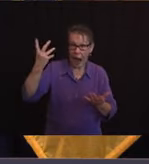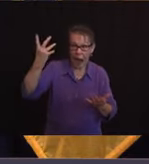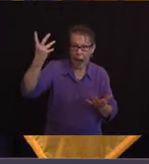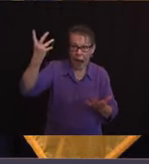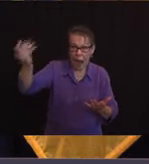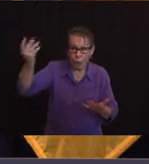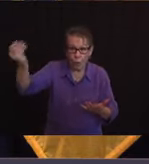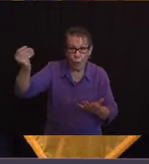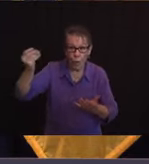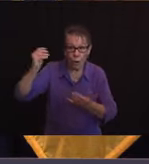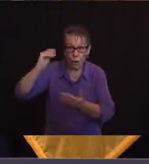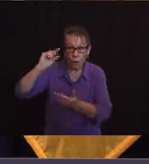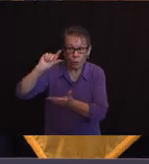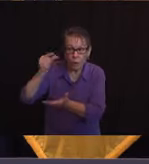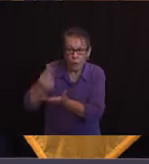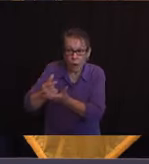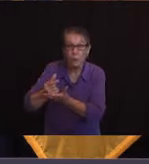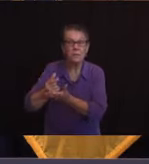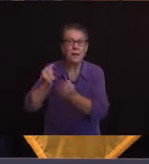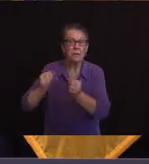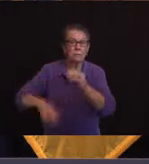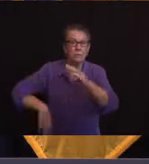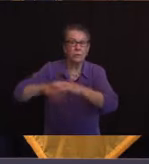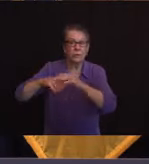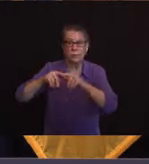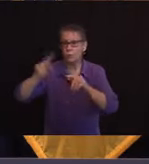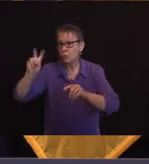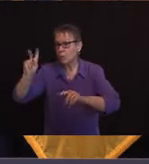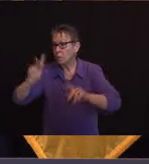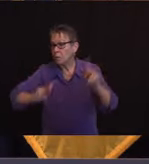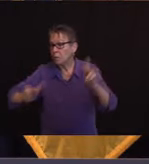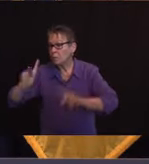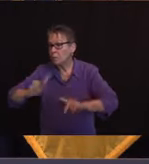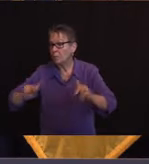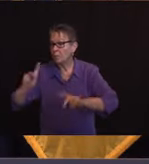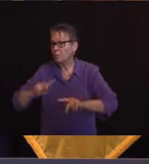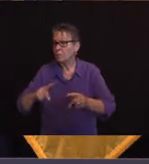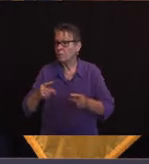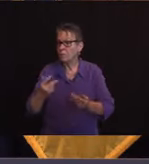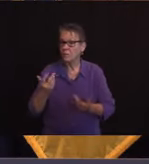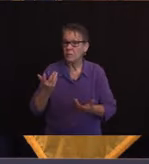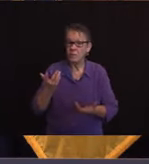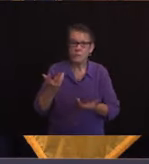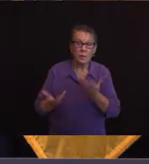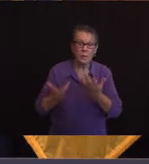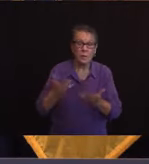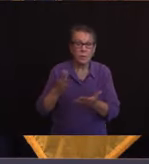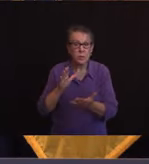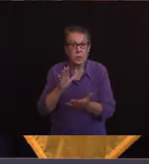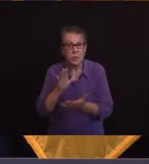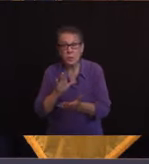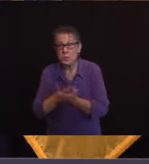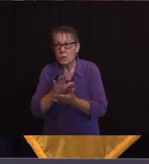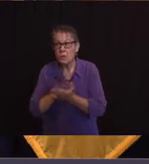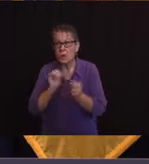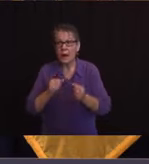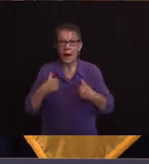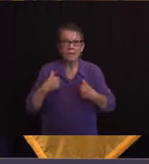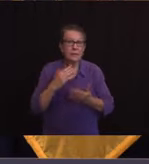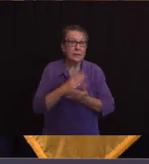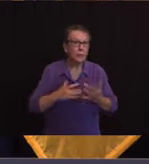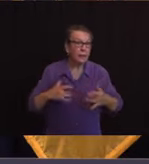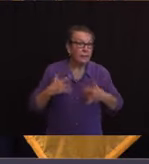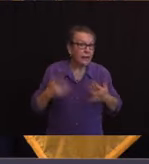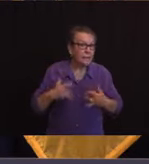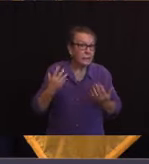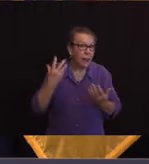amount of schools, but that's also, I hope, giving people the signal that number, assuming the variants stay within control, that